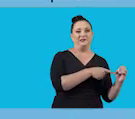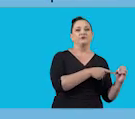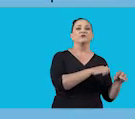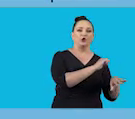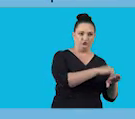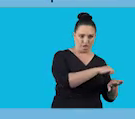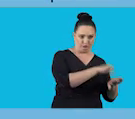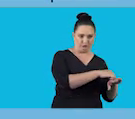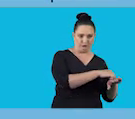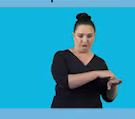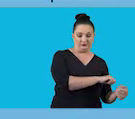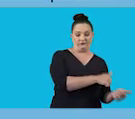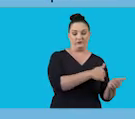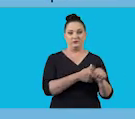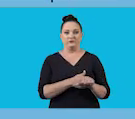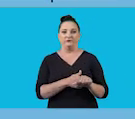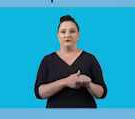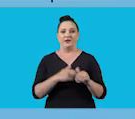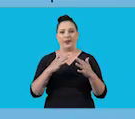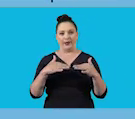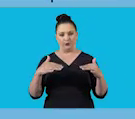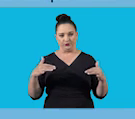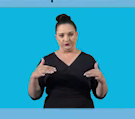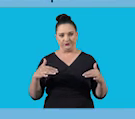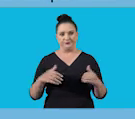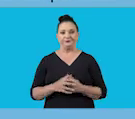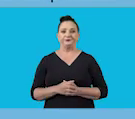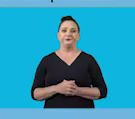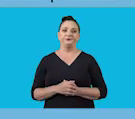solid. From a solid, you're going to go to a liquid.